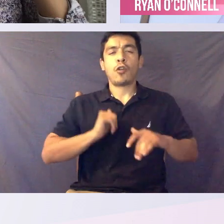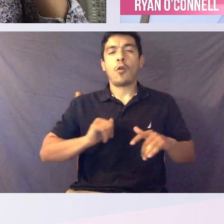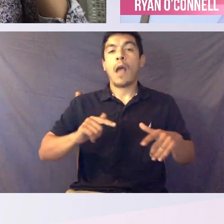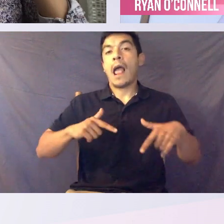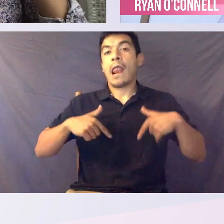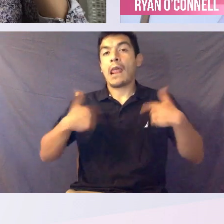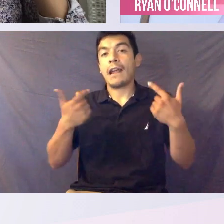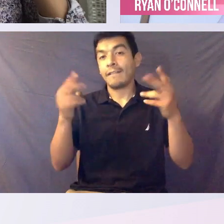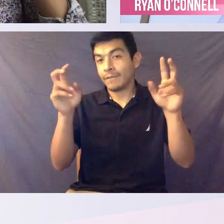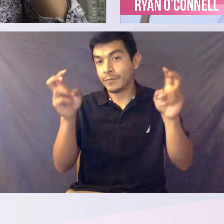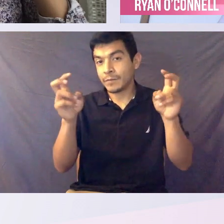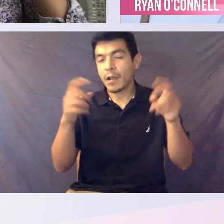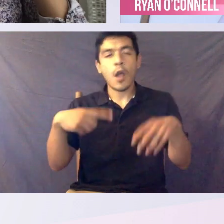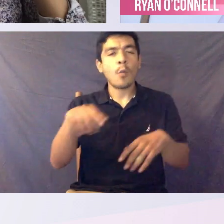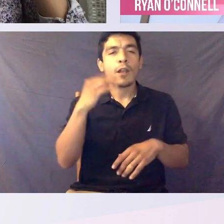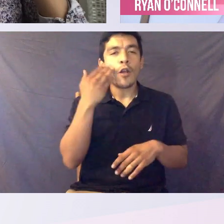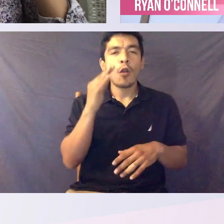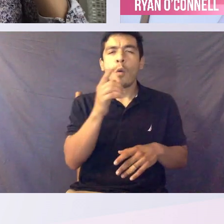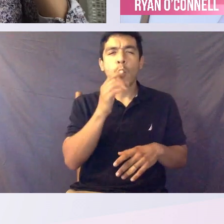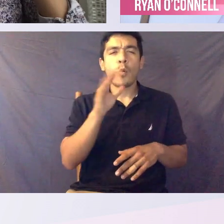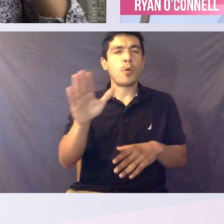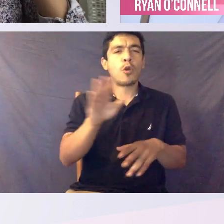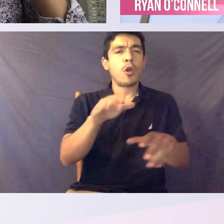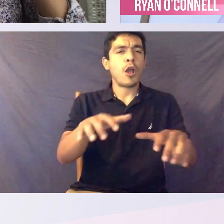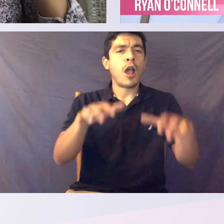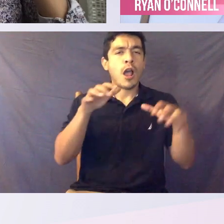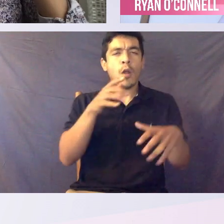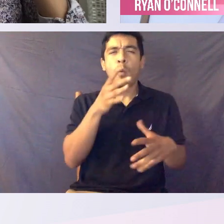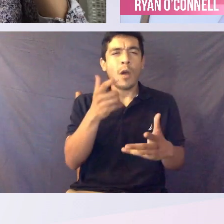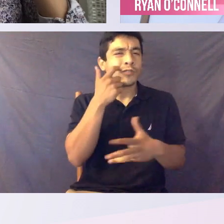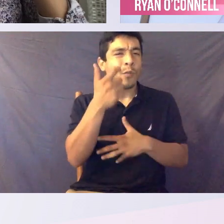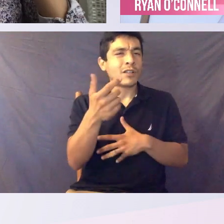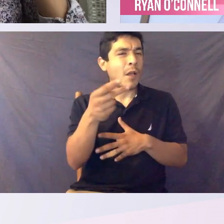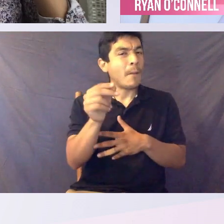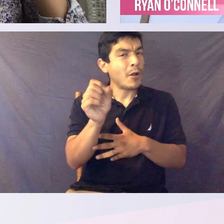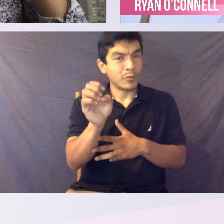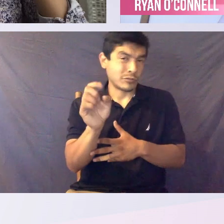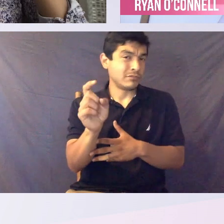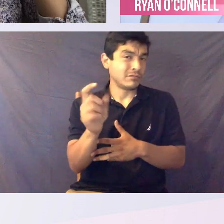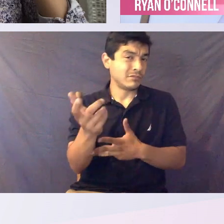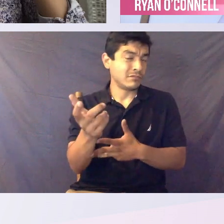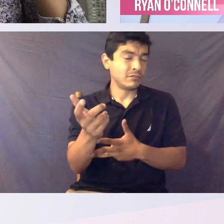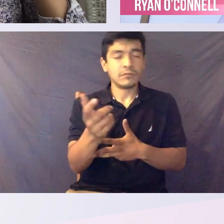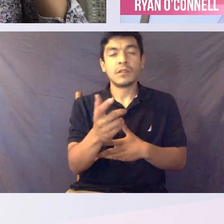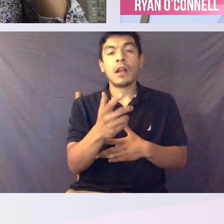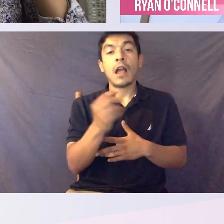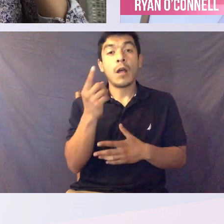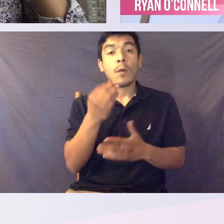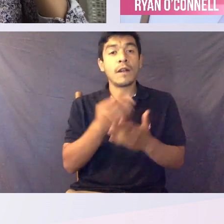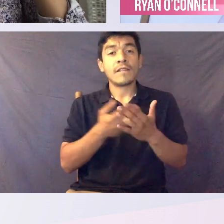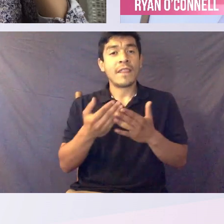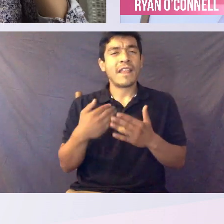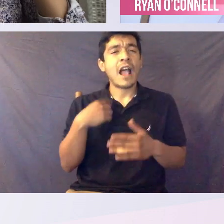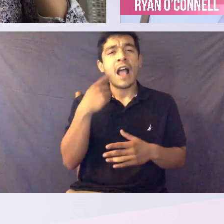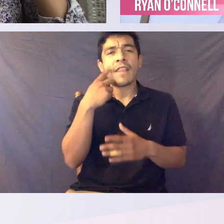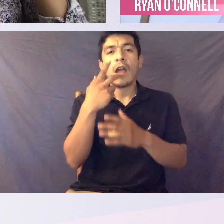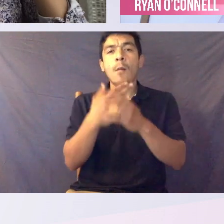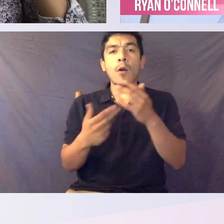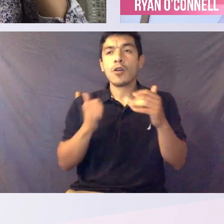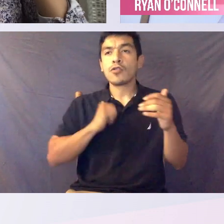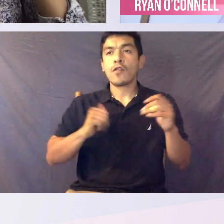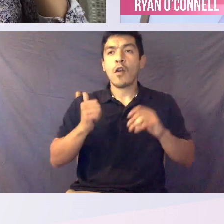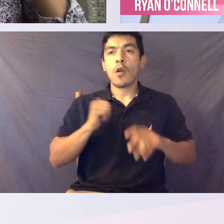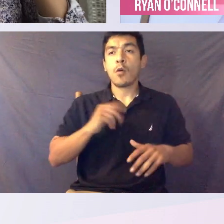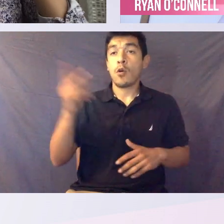if there's an audience for this show. And what, you know, one of the things that I think you both in the shows that you created did so beautifully